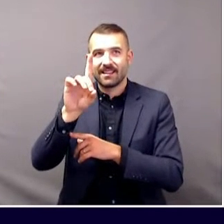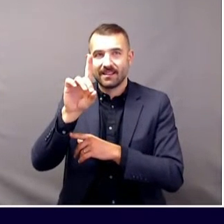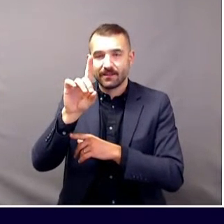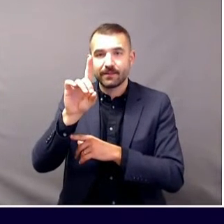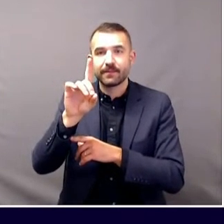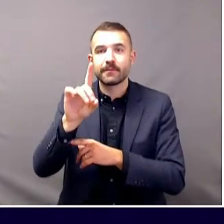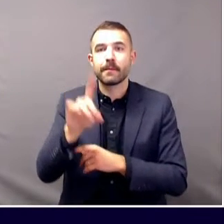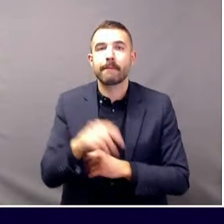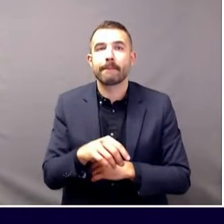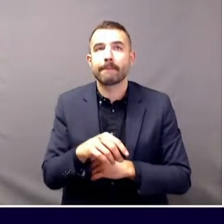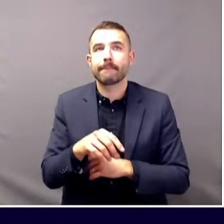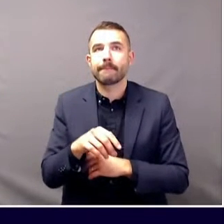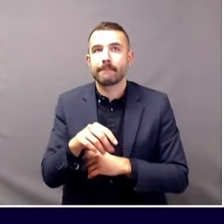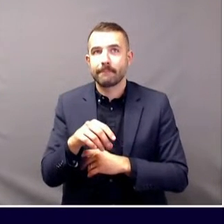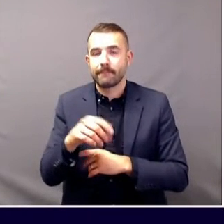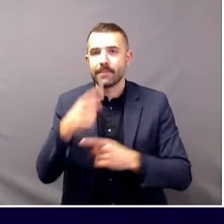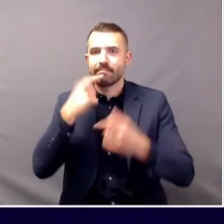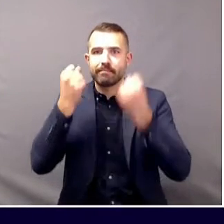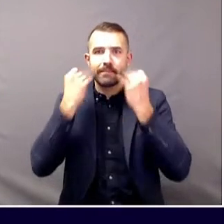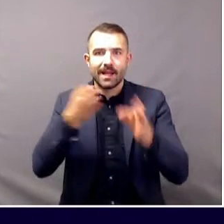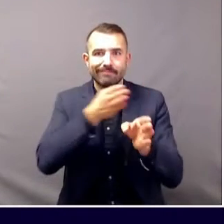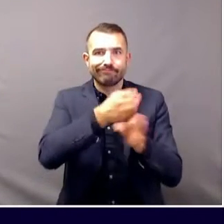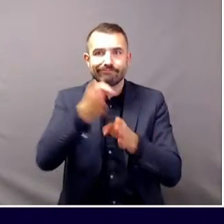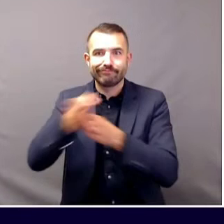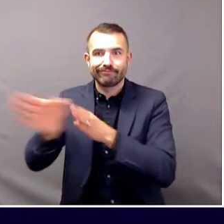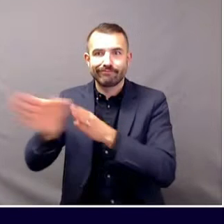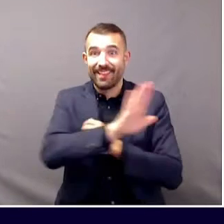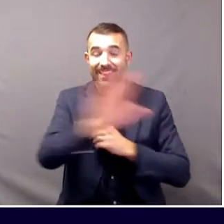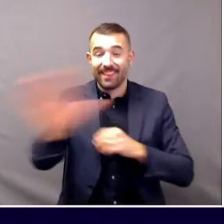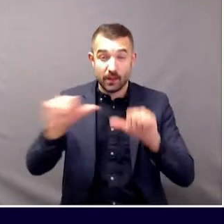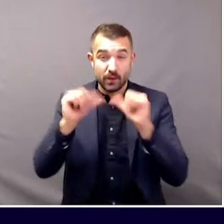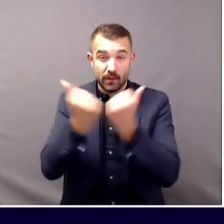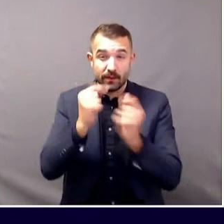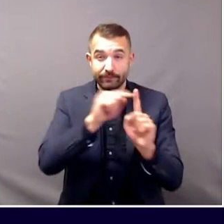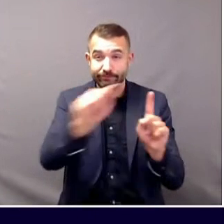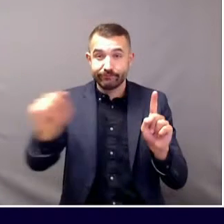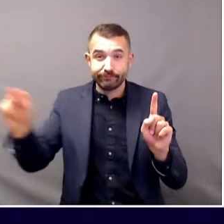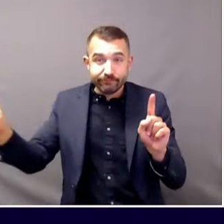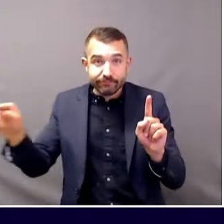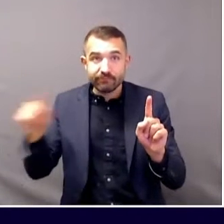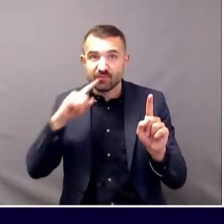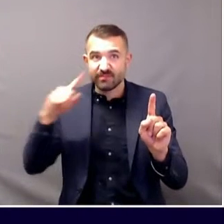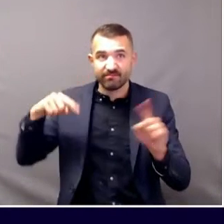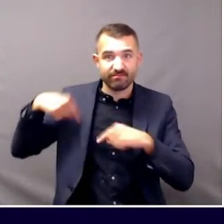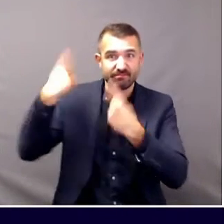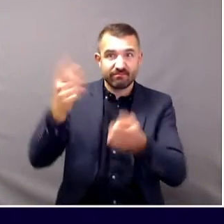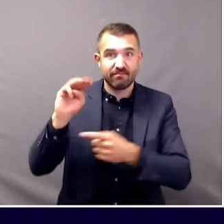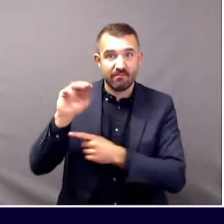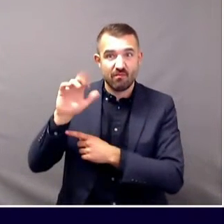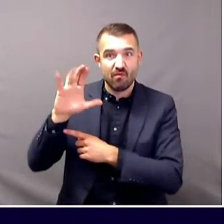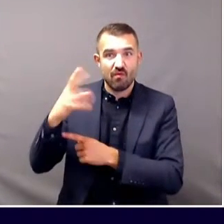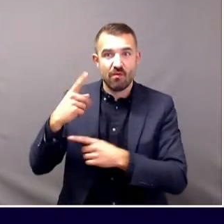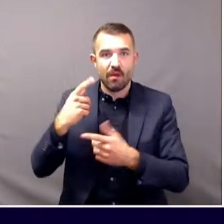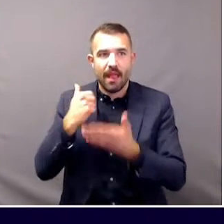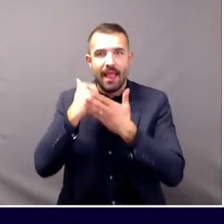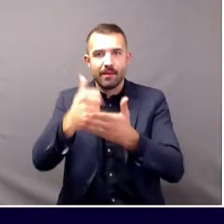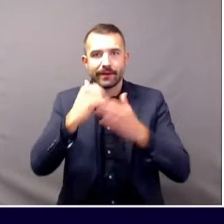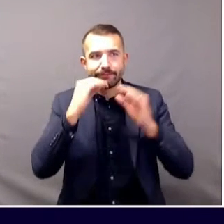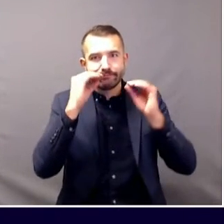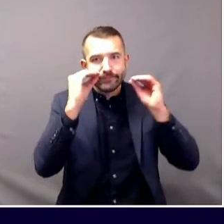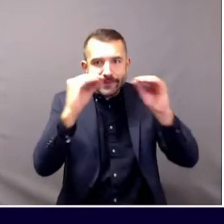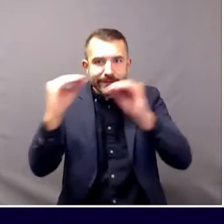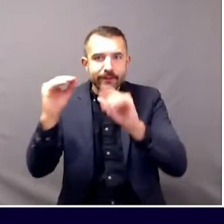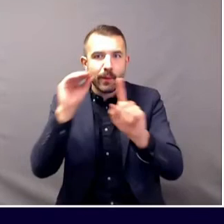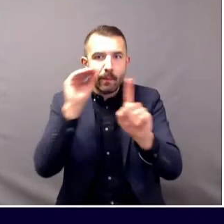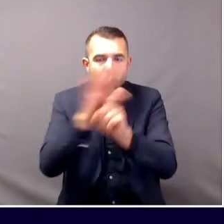the state have been partners since March in educating workers at these stores on protocols,